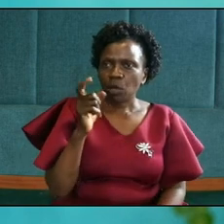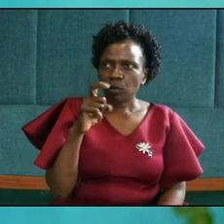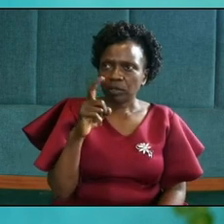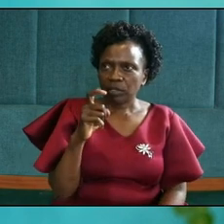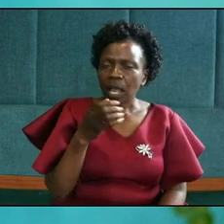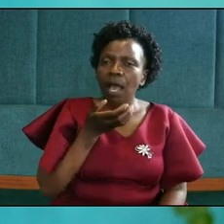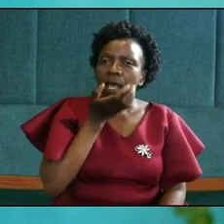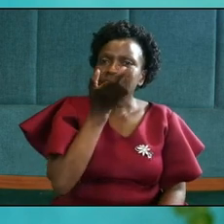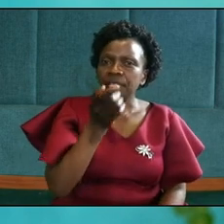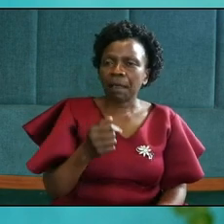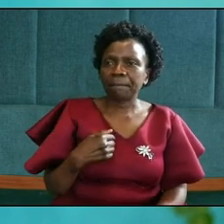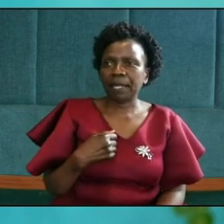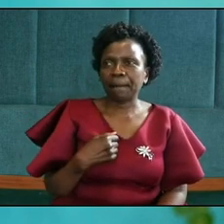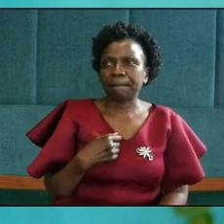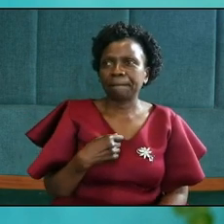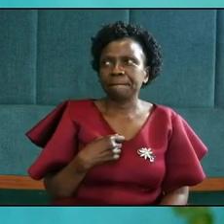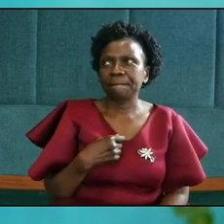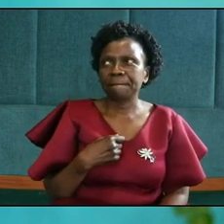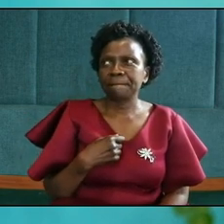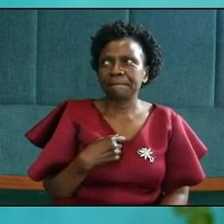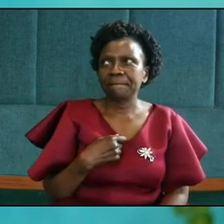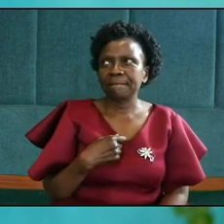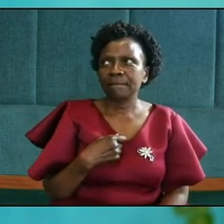answer me if you can, just quietly.